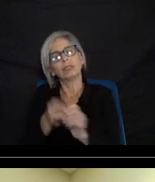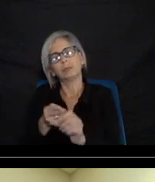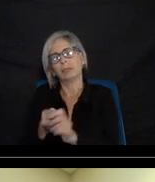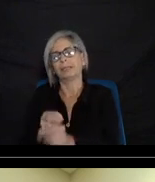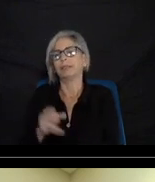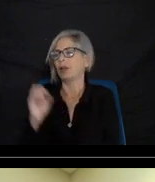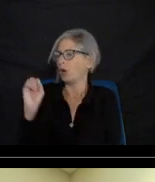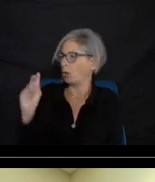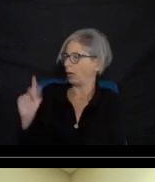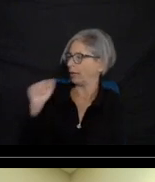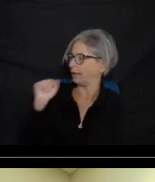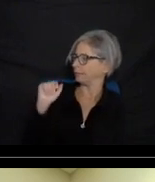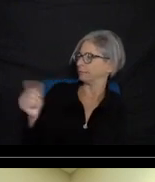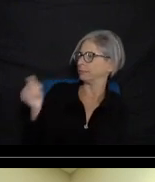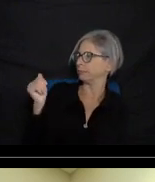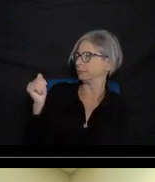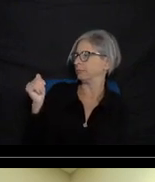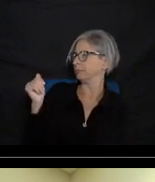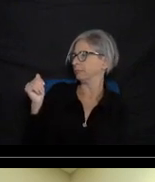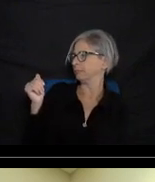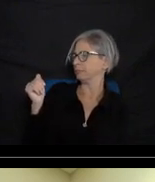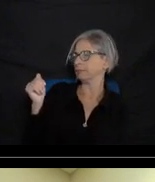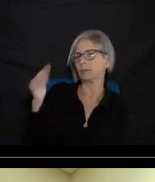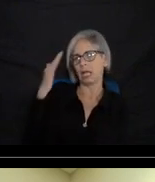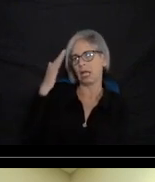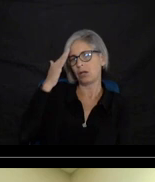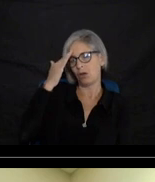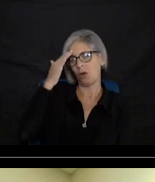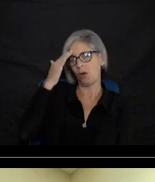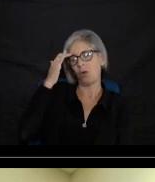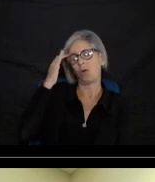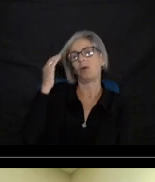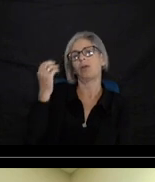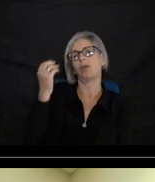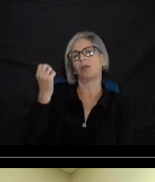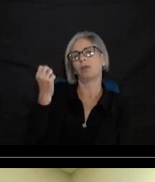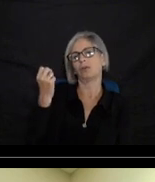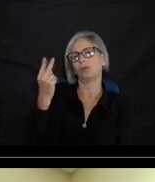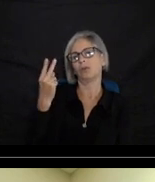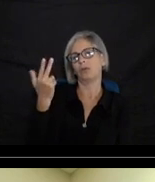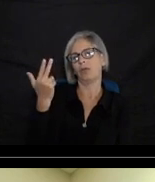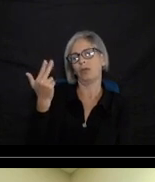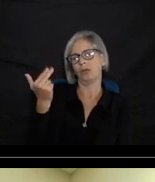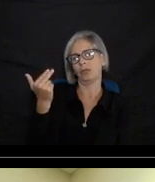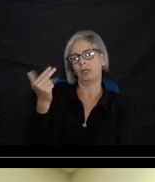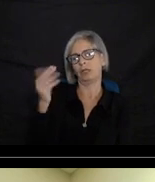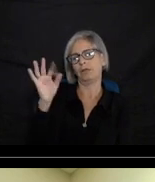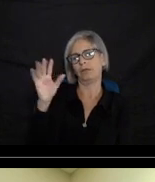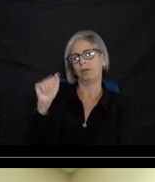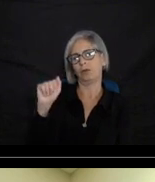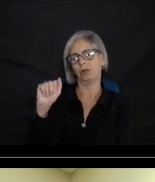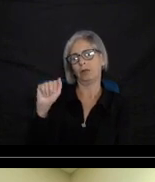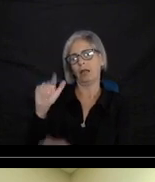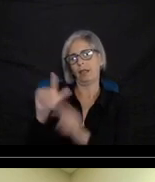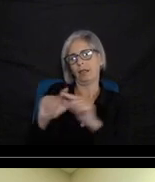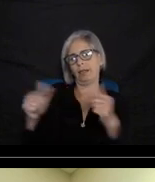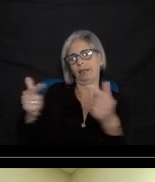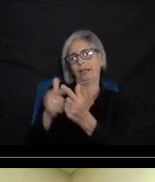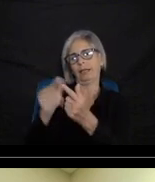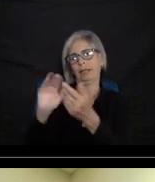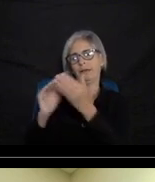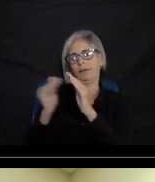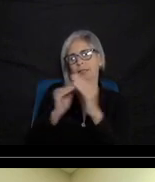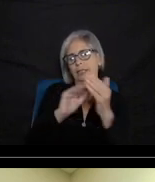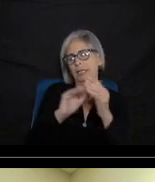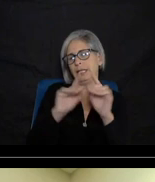All right. So I know the 12th and 13th is the Florida League of Cities,